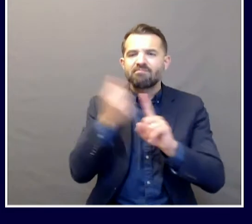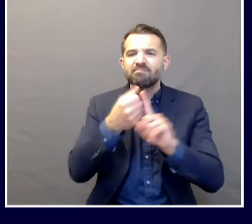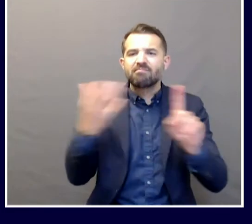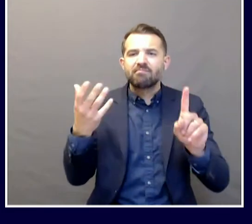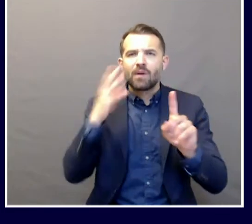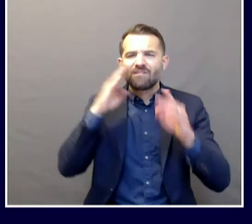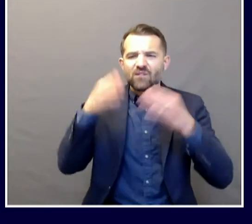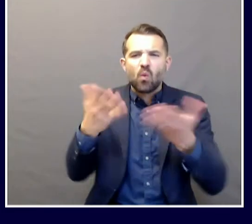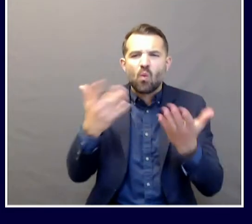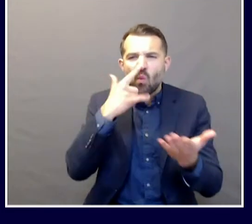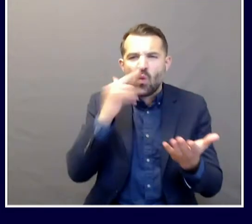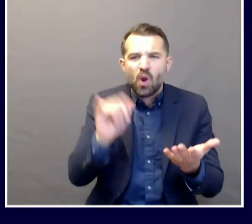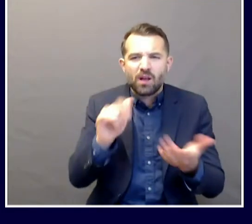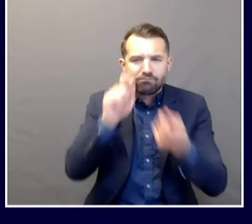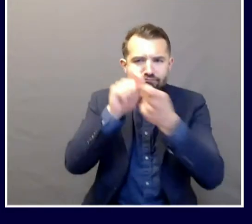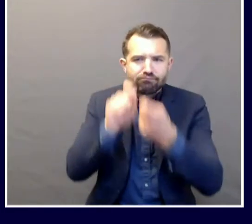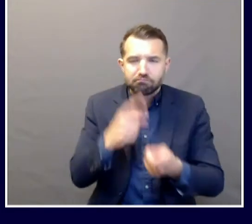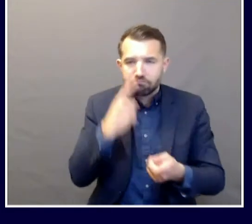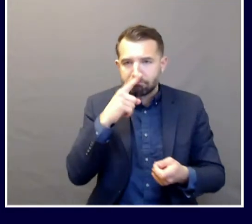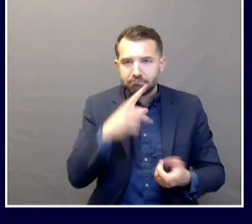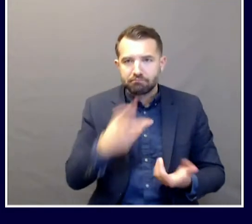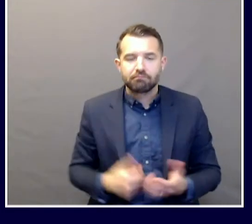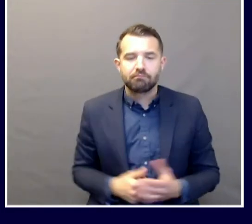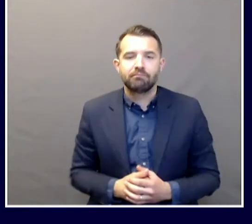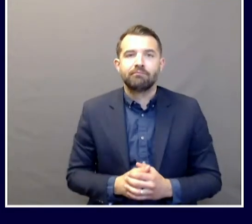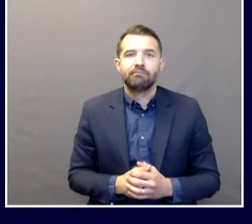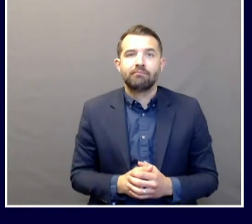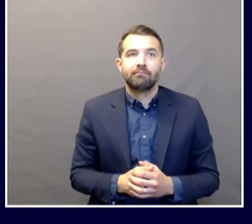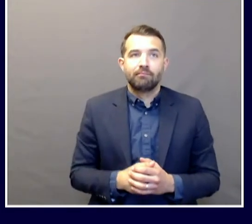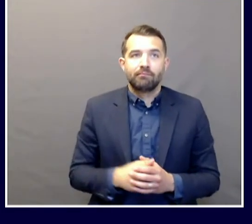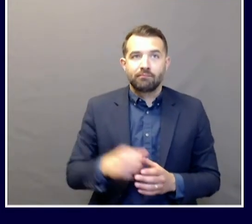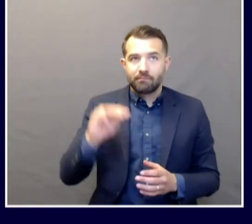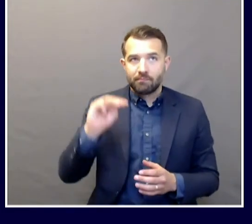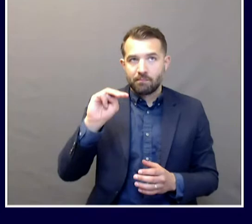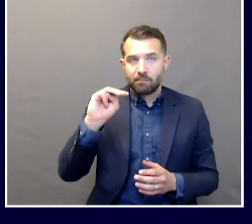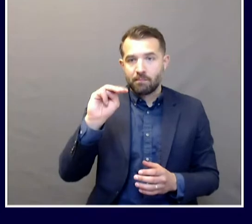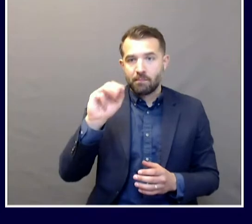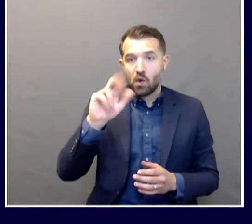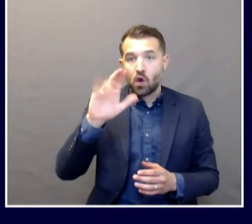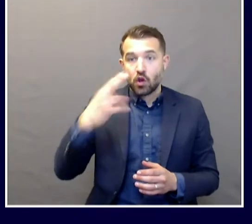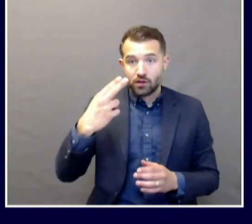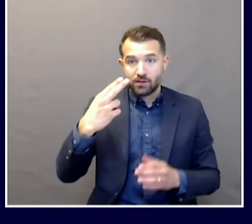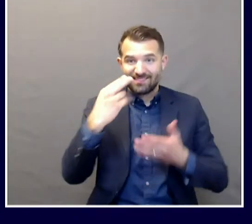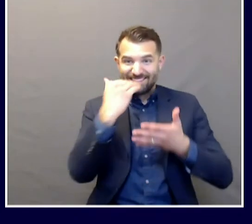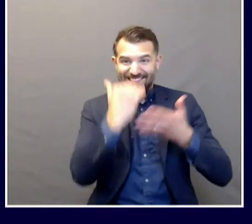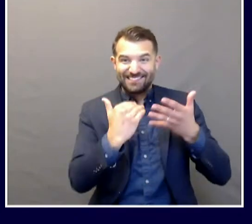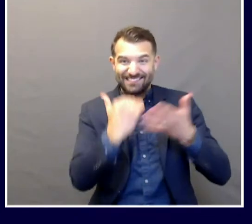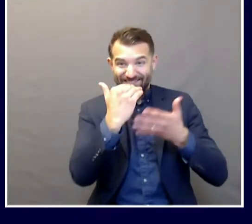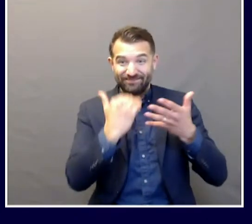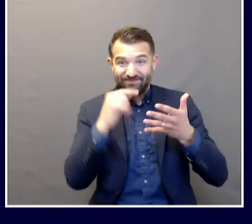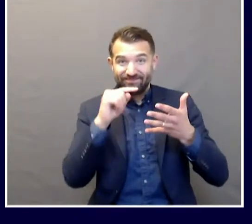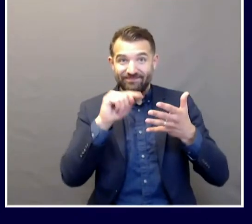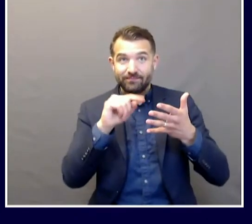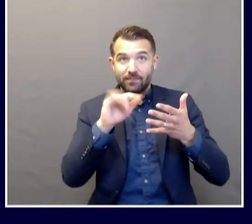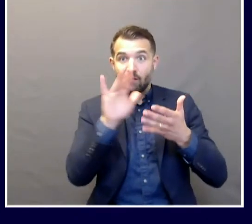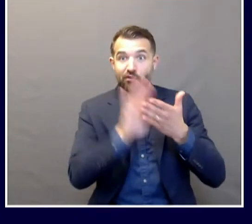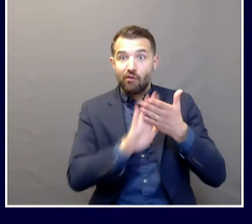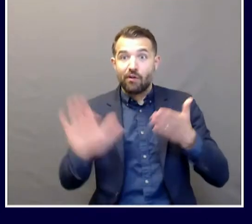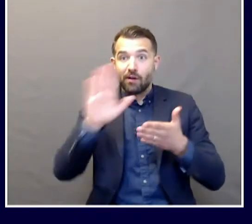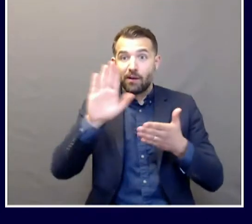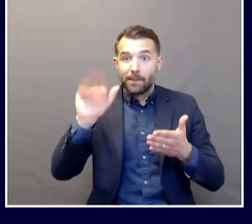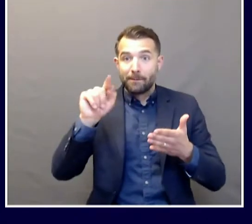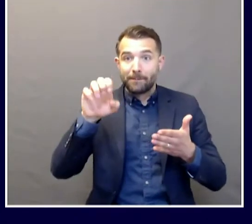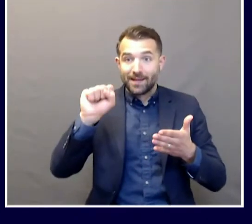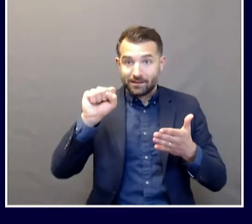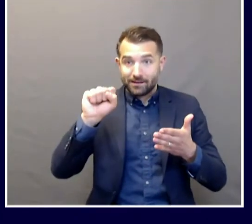late March when we first were notified of an outbreak at Bates. And so we worked very closely with our colleagues at Bates.